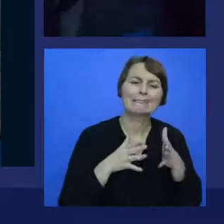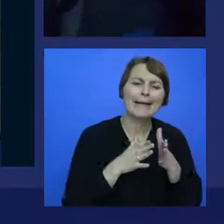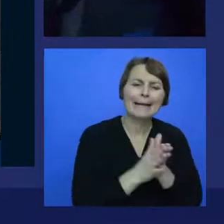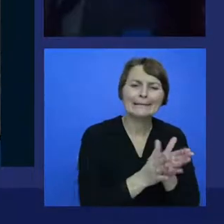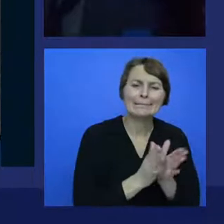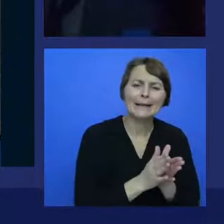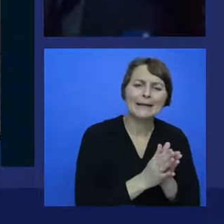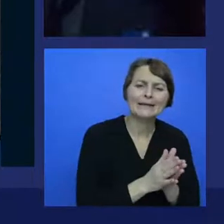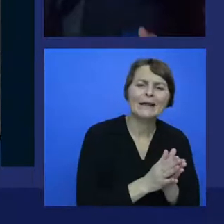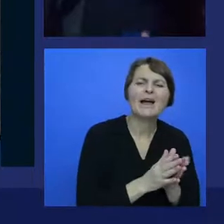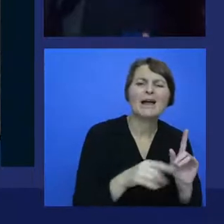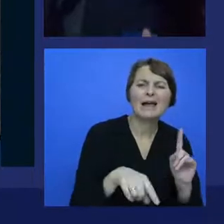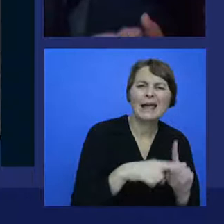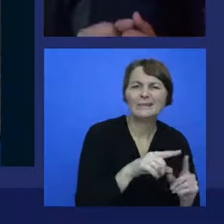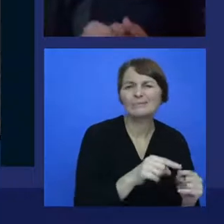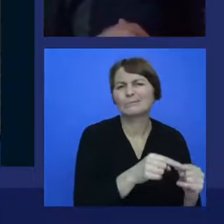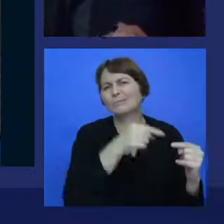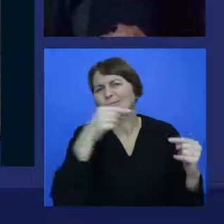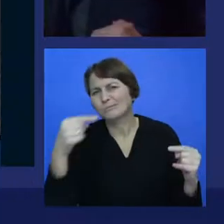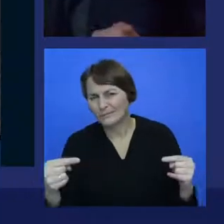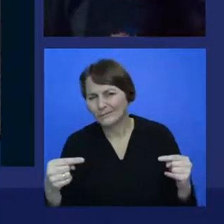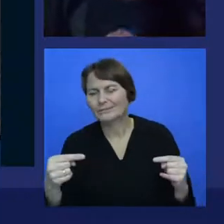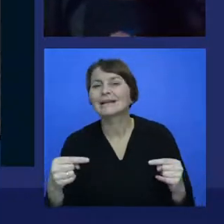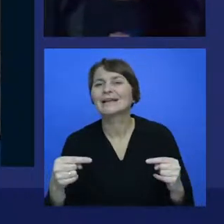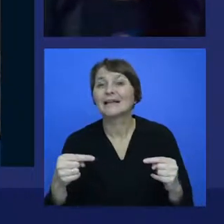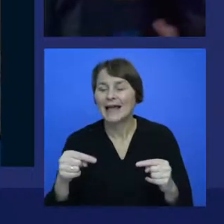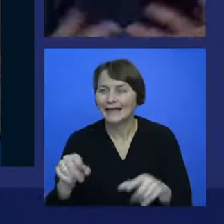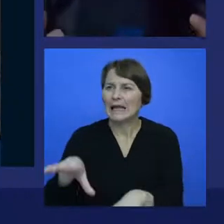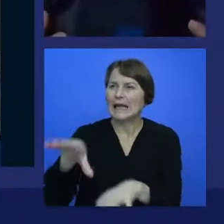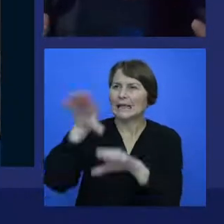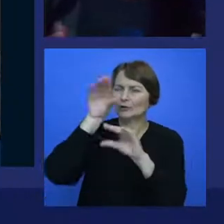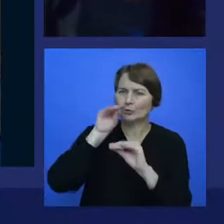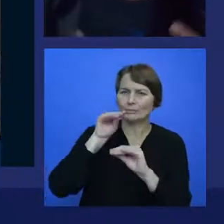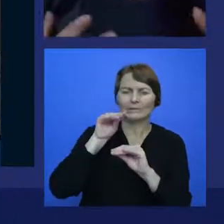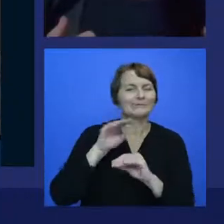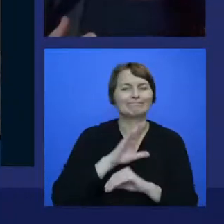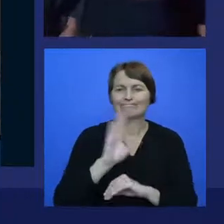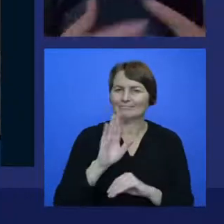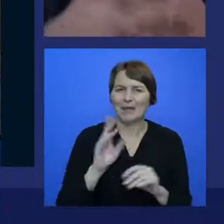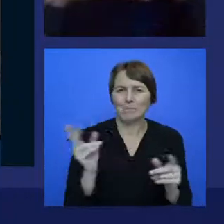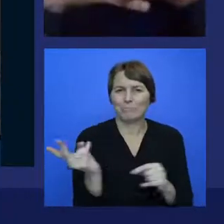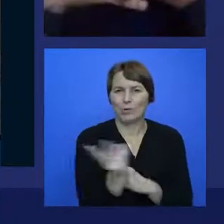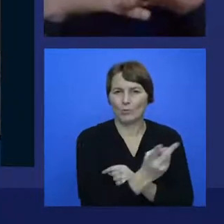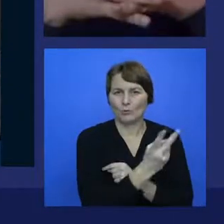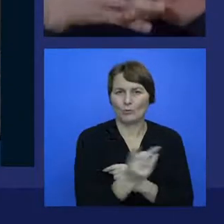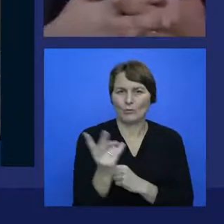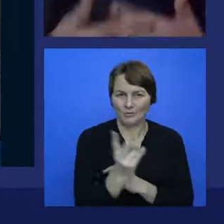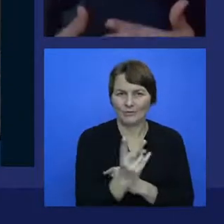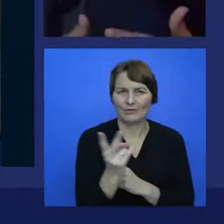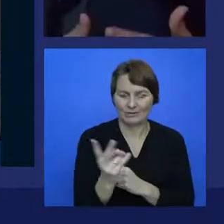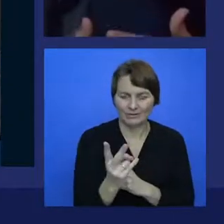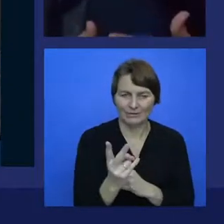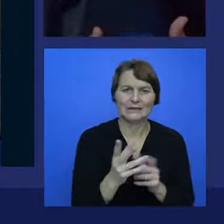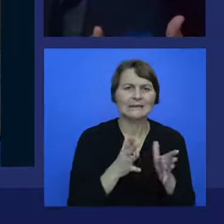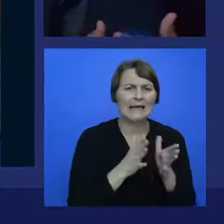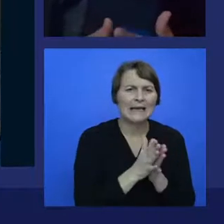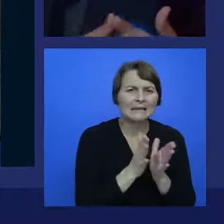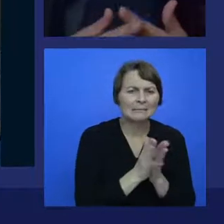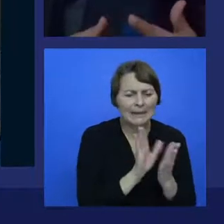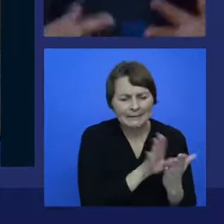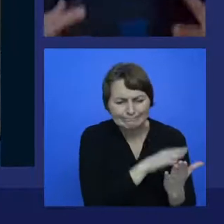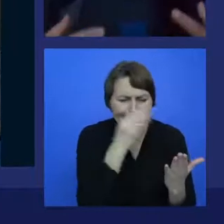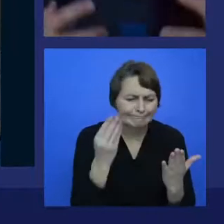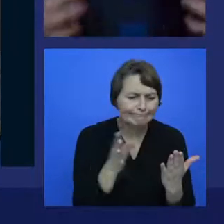a both and kind of person. So I believe that explainability and interpretability are hand in hand,